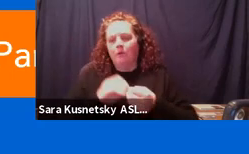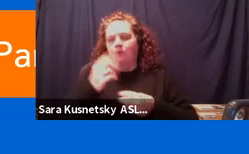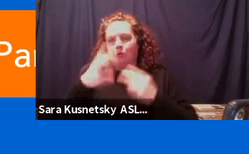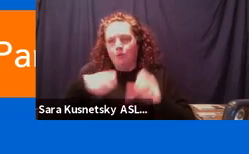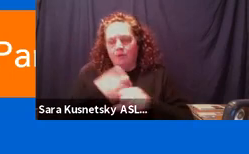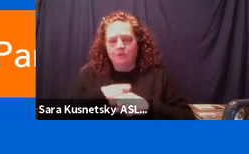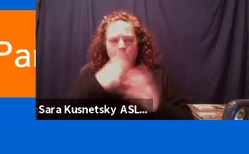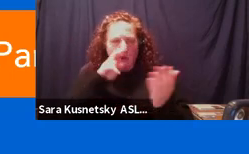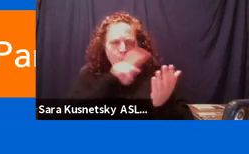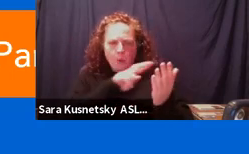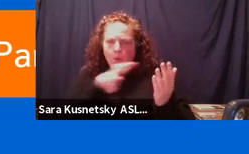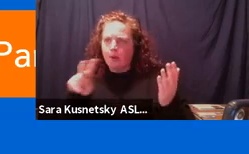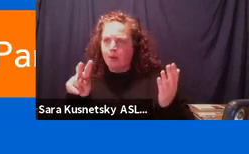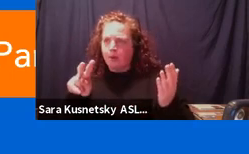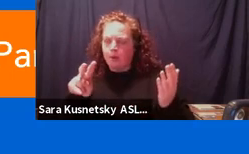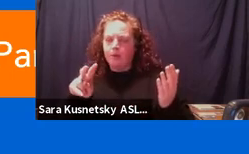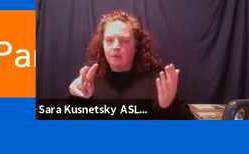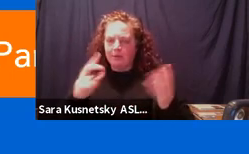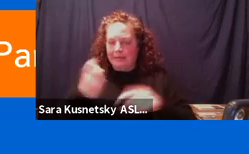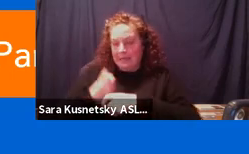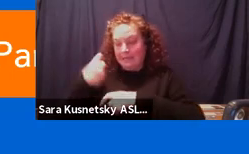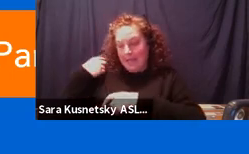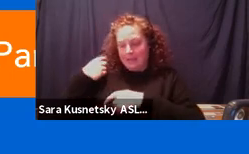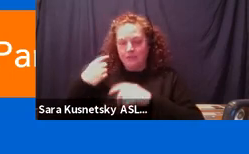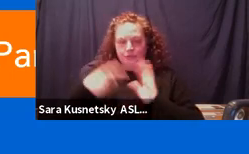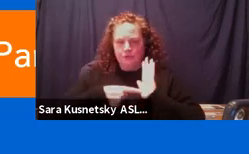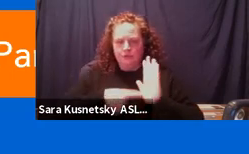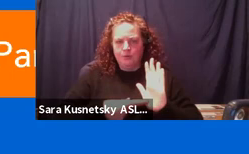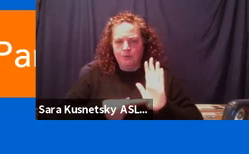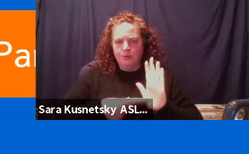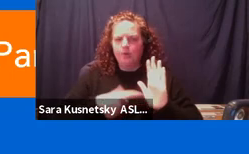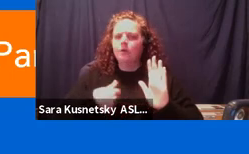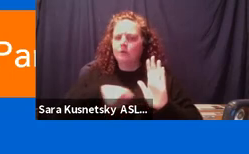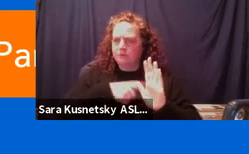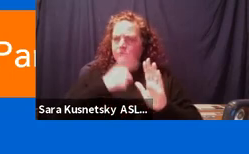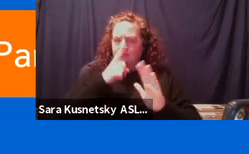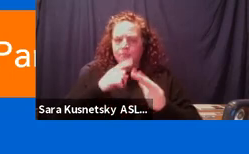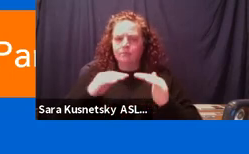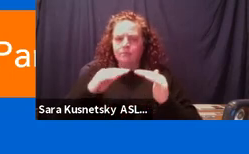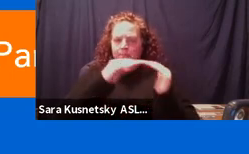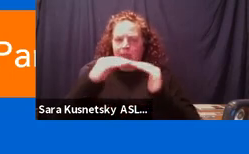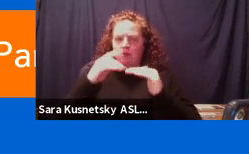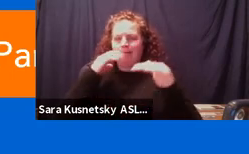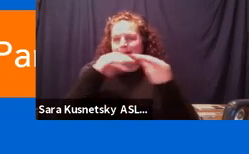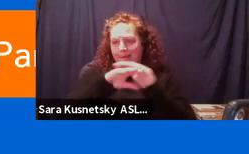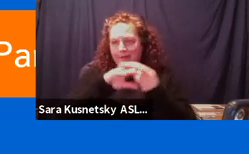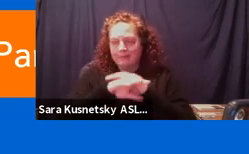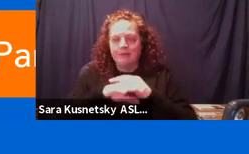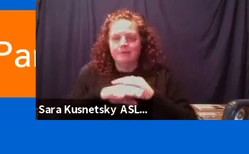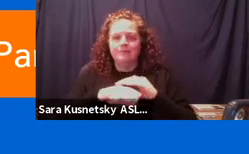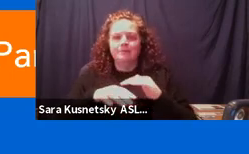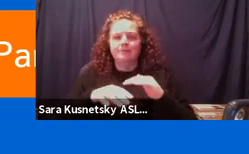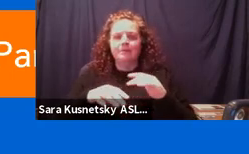look over 2 years, last year's investment shows that we are ensuring parity and access to it, and that